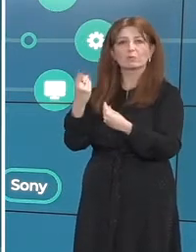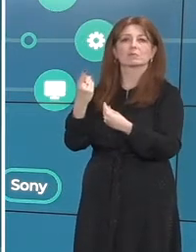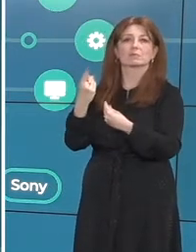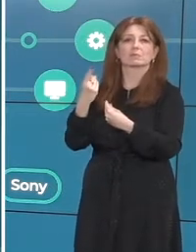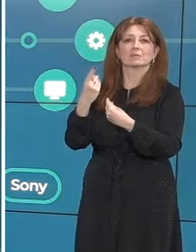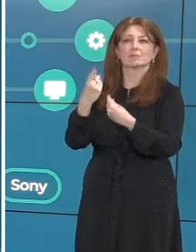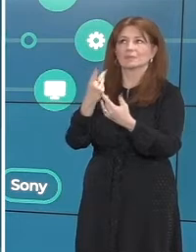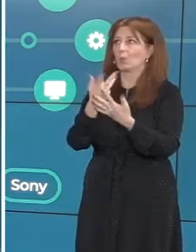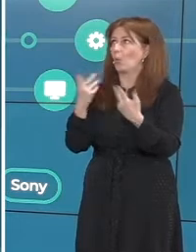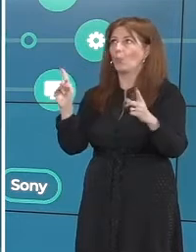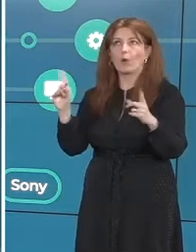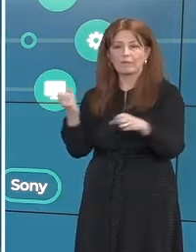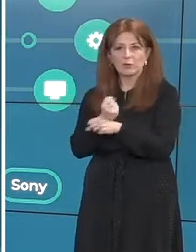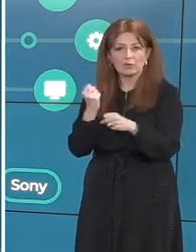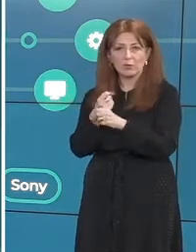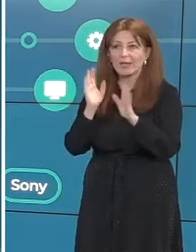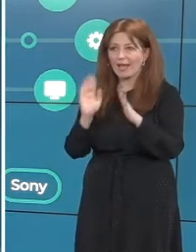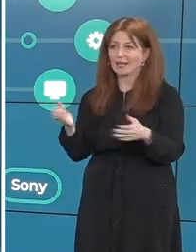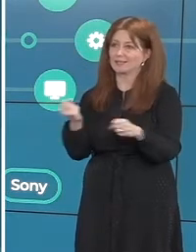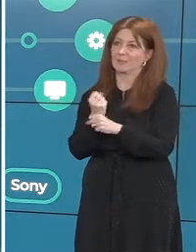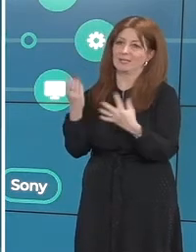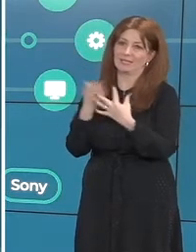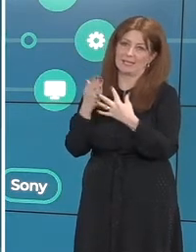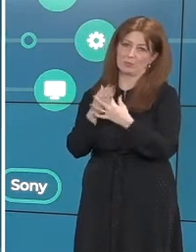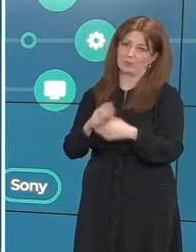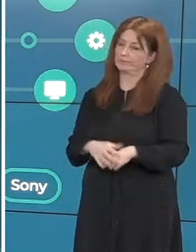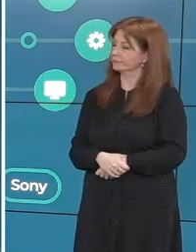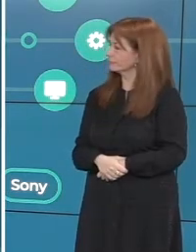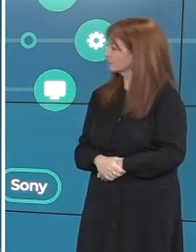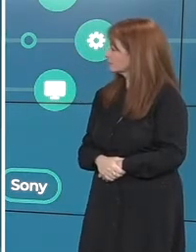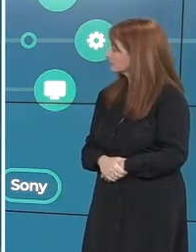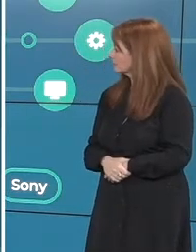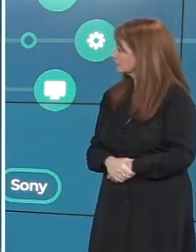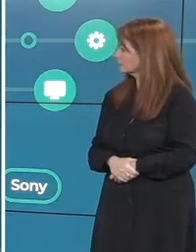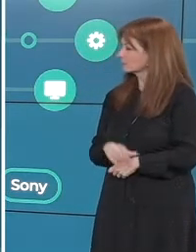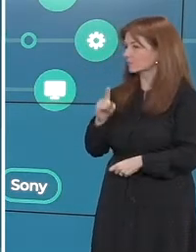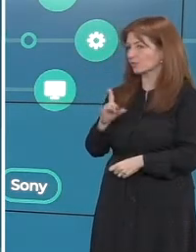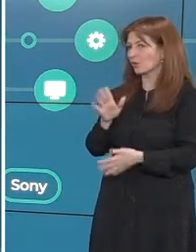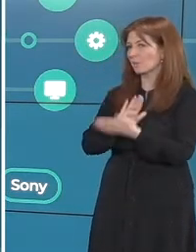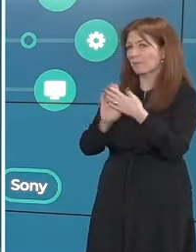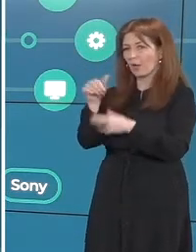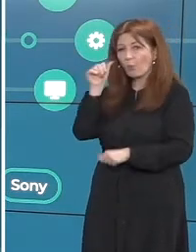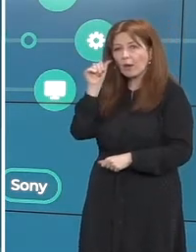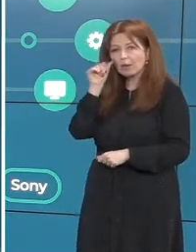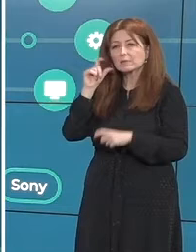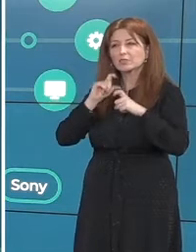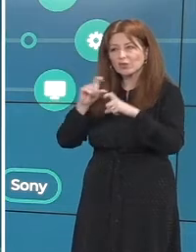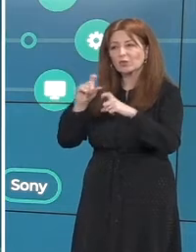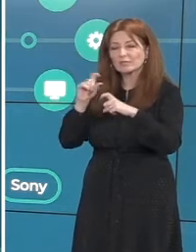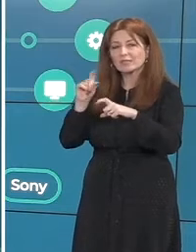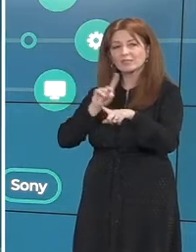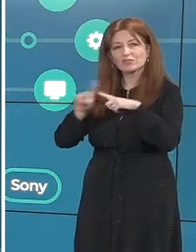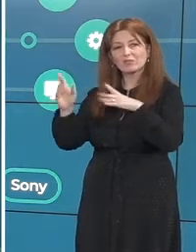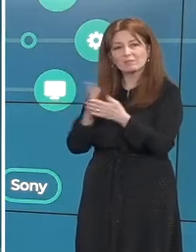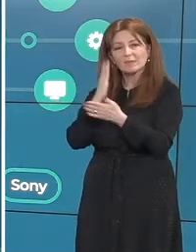make whatever you're doing accessible. And so I think that just that general awareness of constantly trying to make sure that